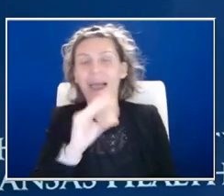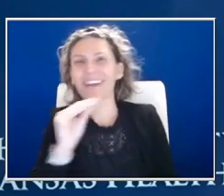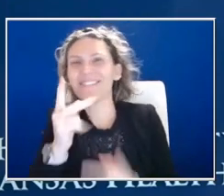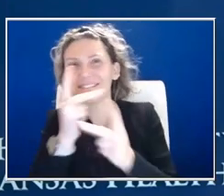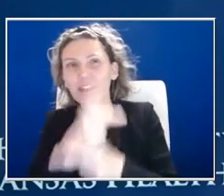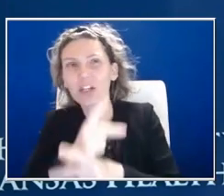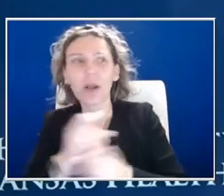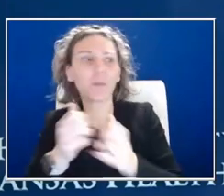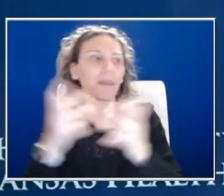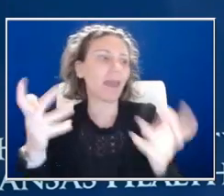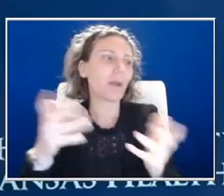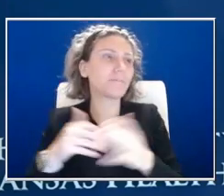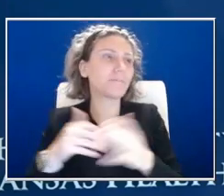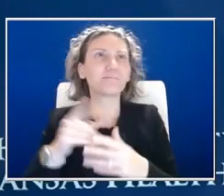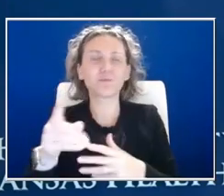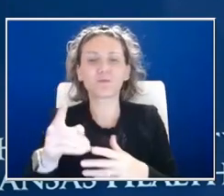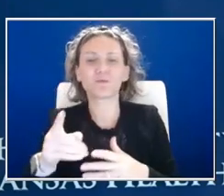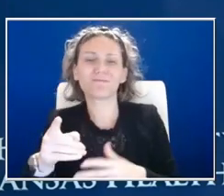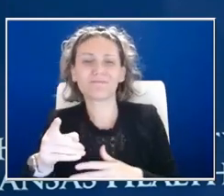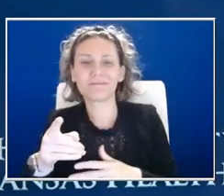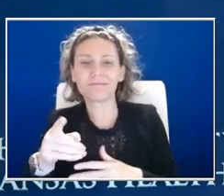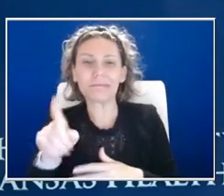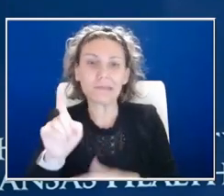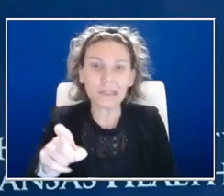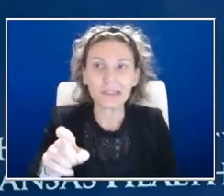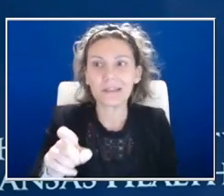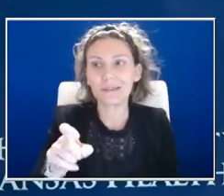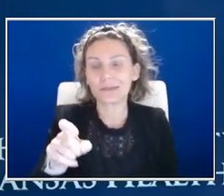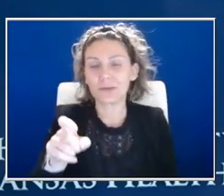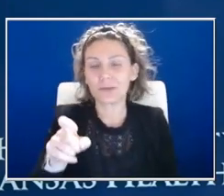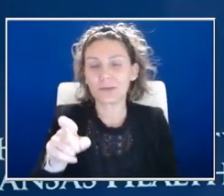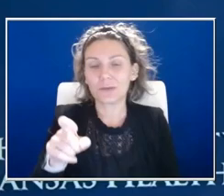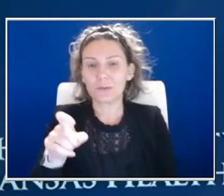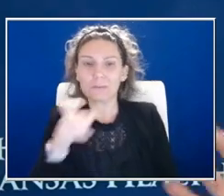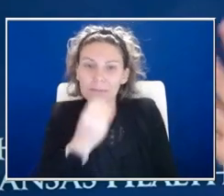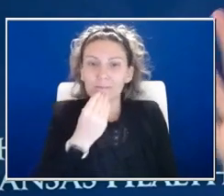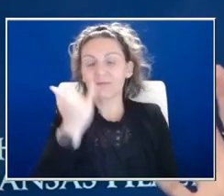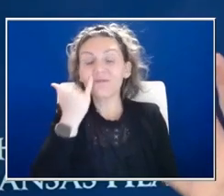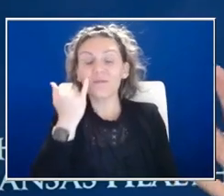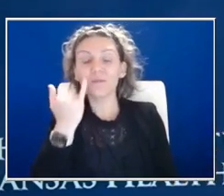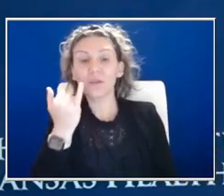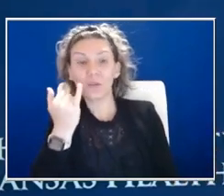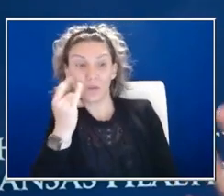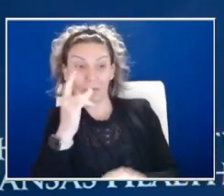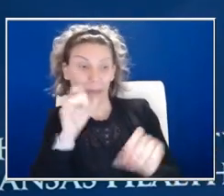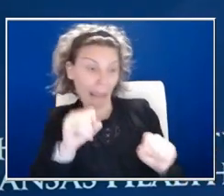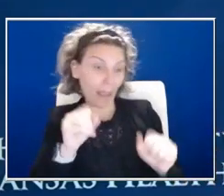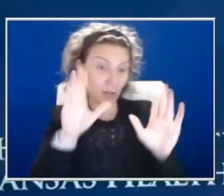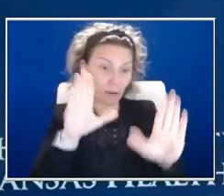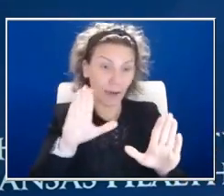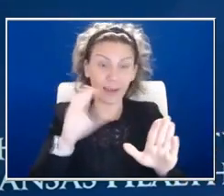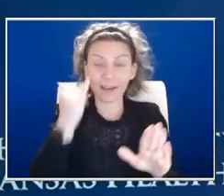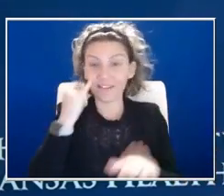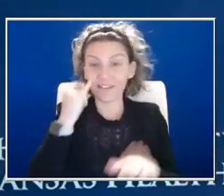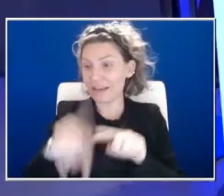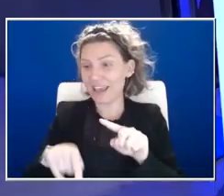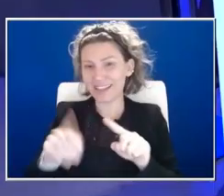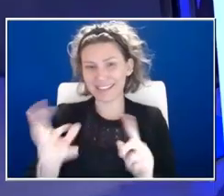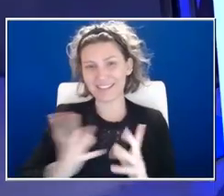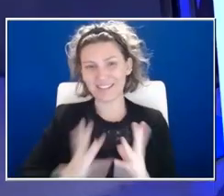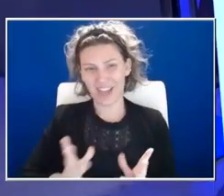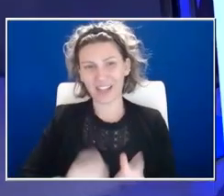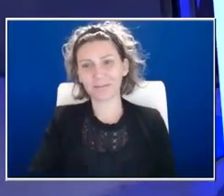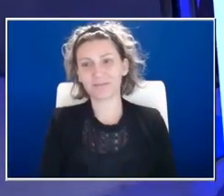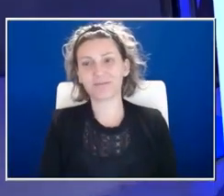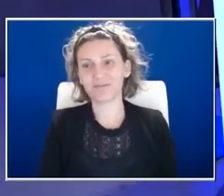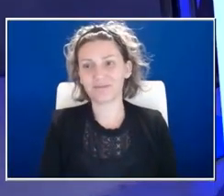without you fasting. So if you can, it's great. If you can't, come anyway. It's fine. Come as you are.